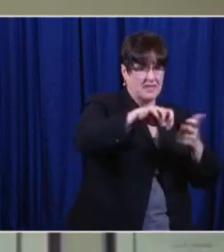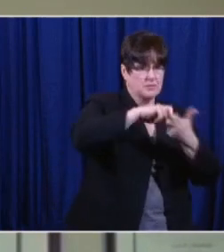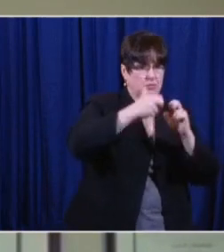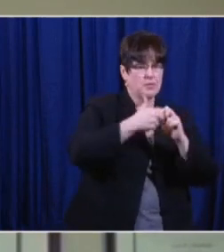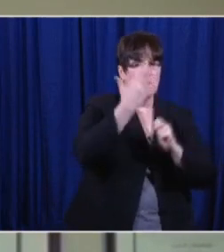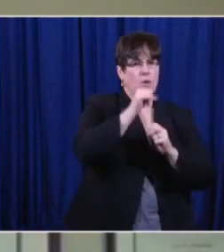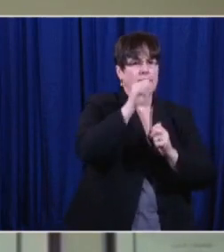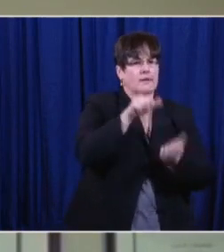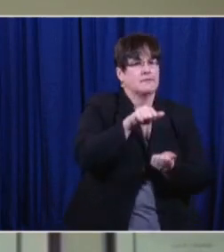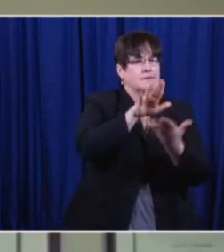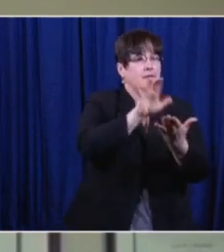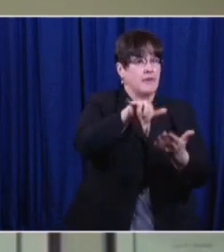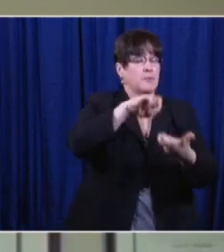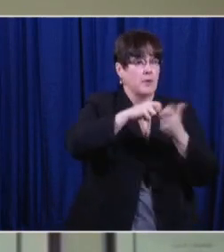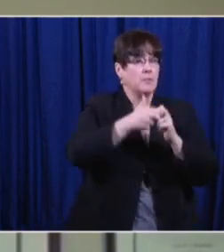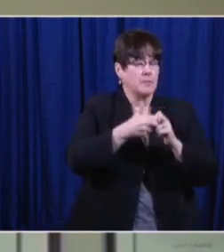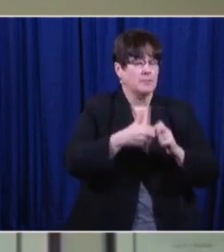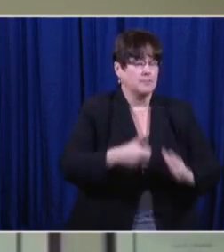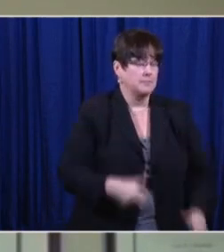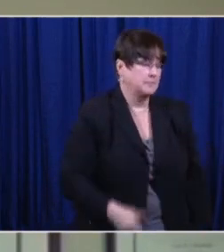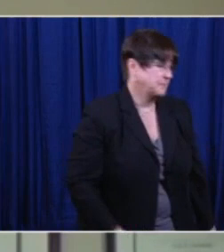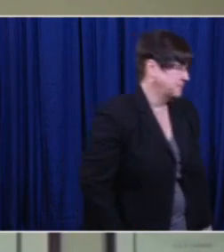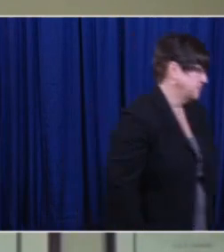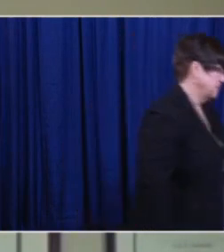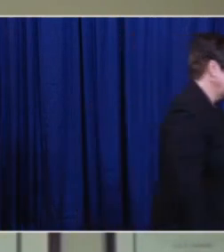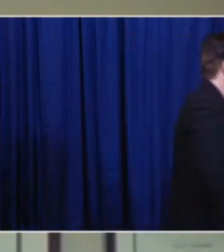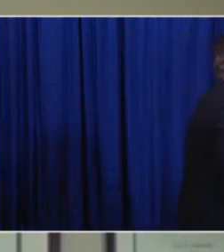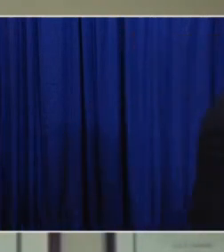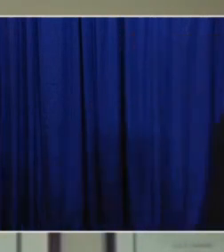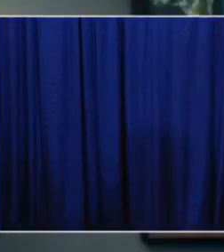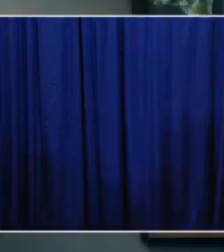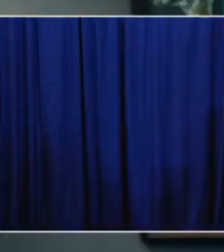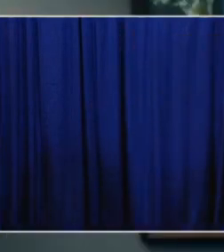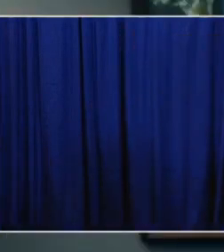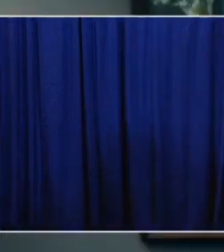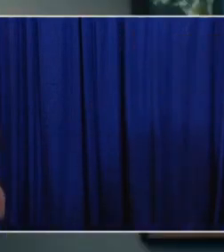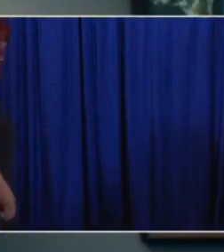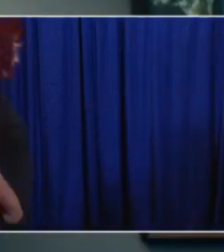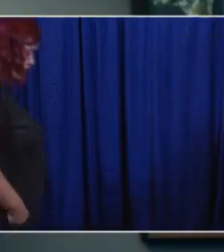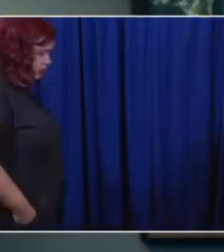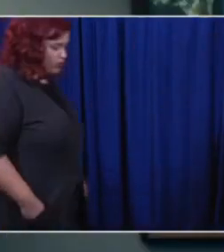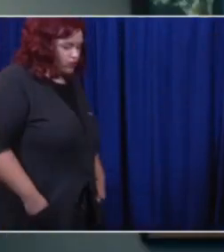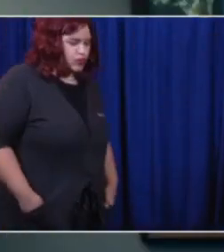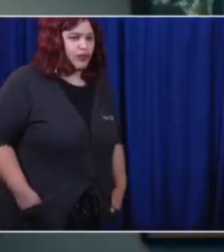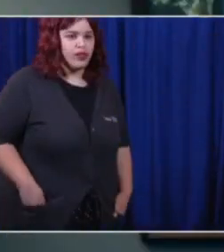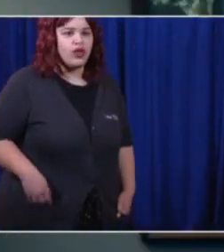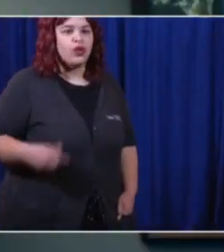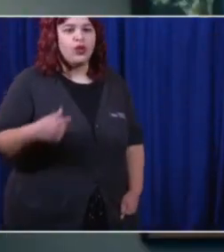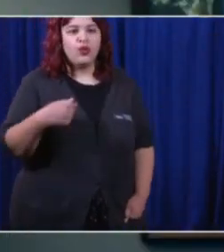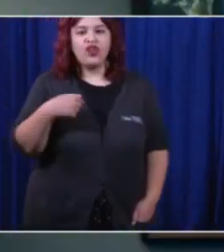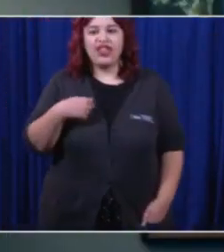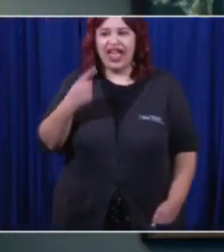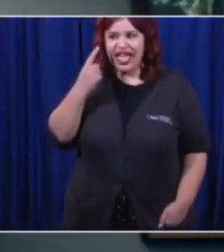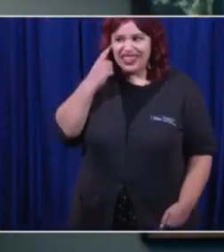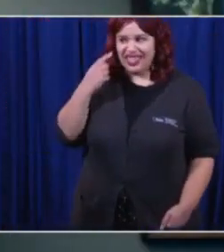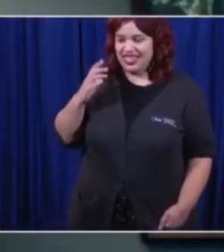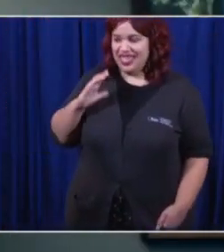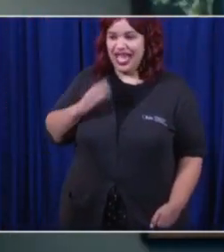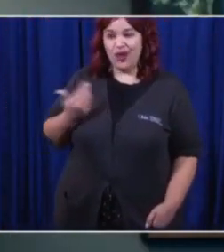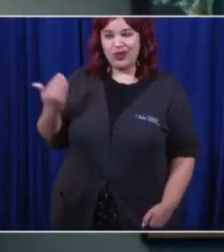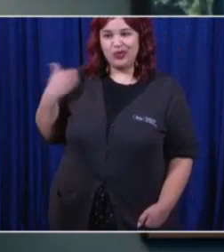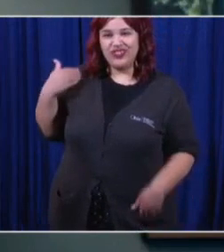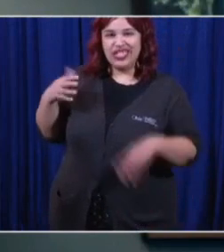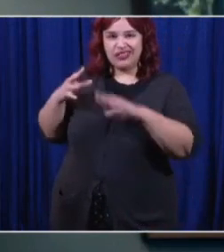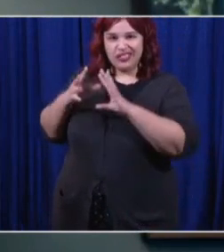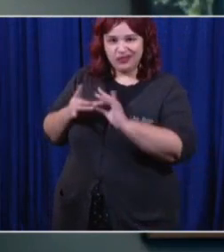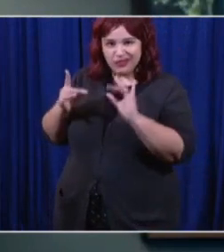Well, I think in some ways we've addressed that question through some of the other ones previous to this about having authority to enact some of